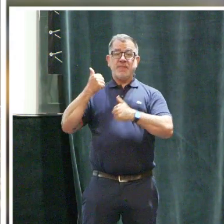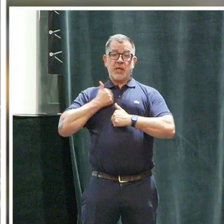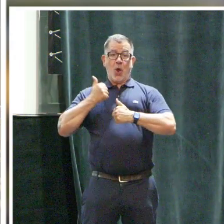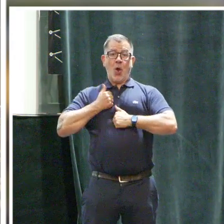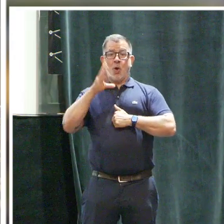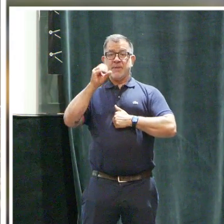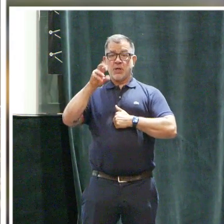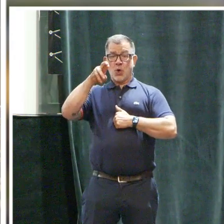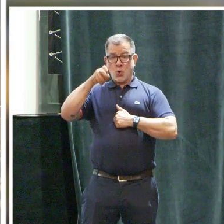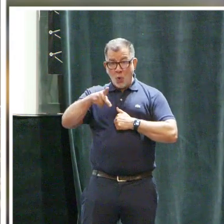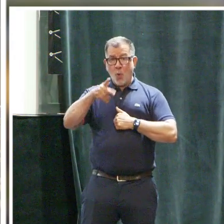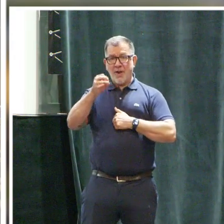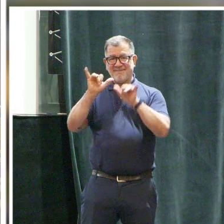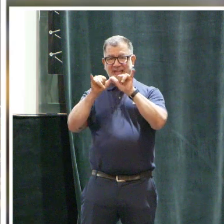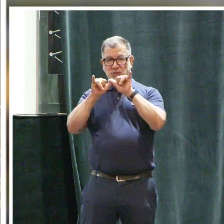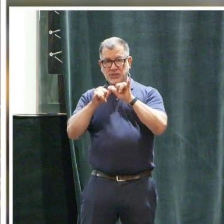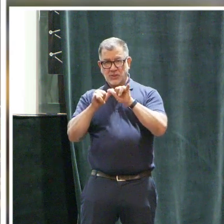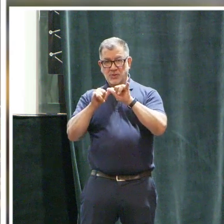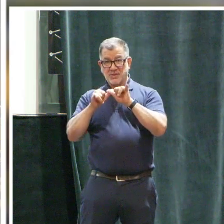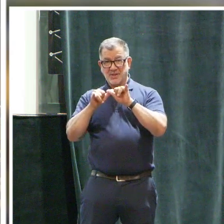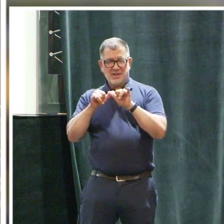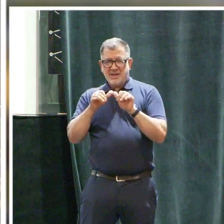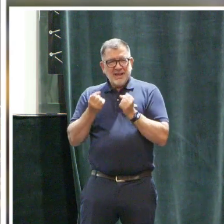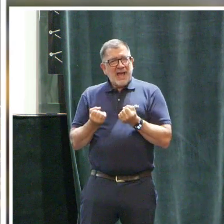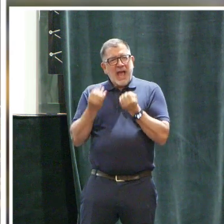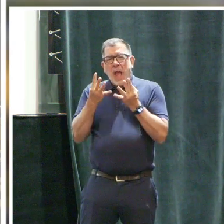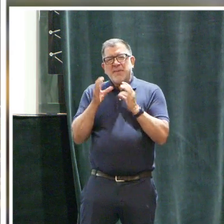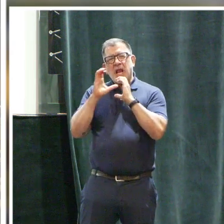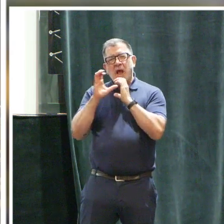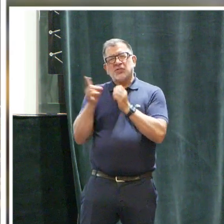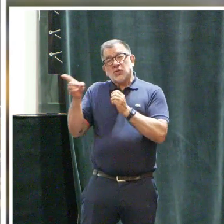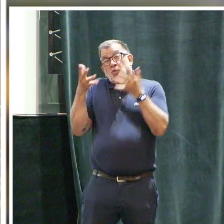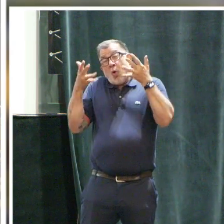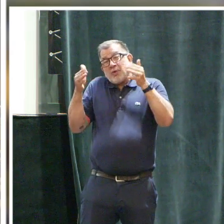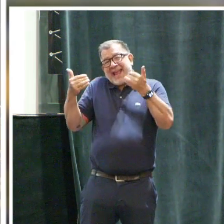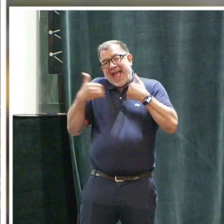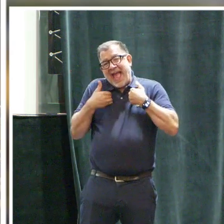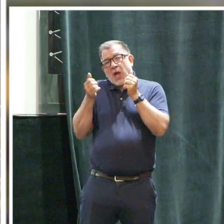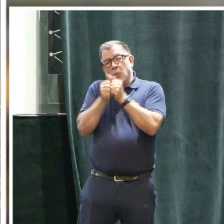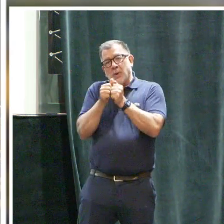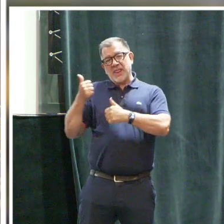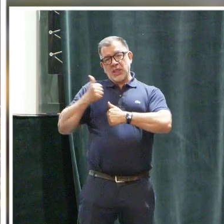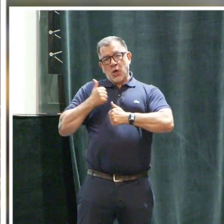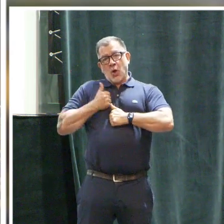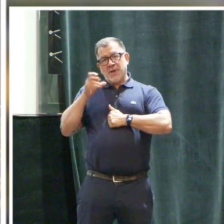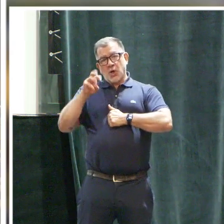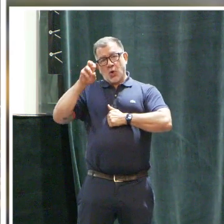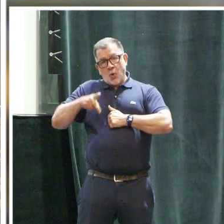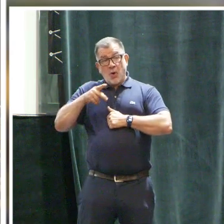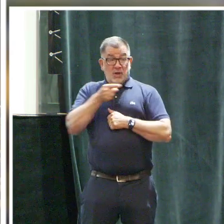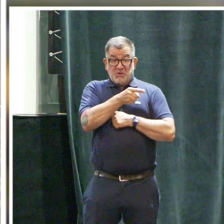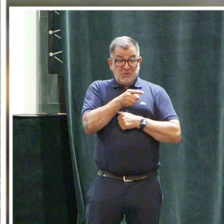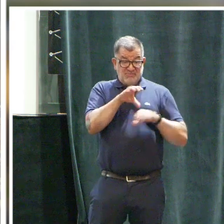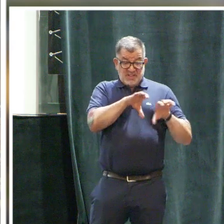ahead. And how, in fact, what kind of conversations have you had? And we've talked about this before. You've done this extraordinary work, and it's a